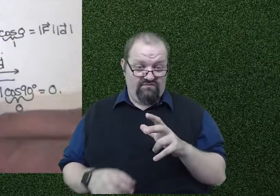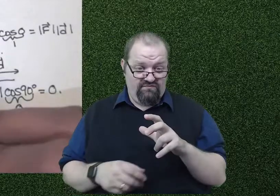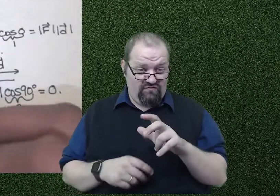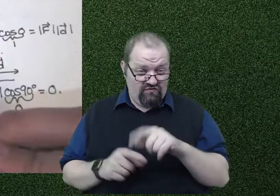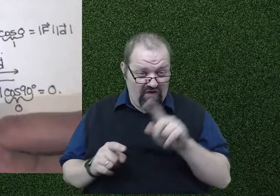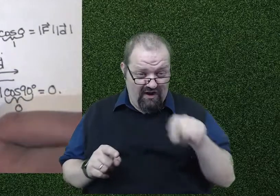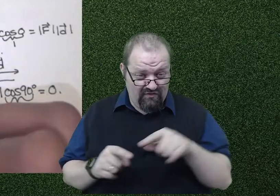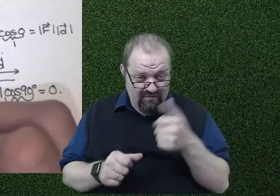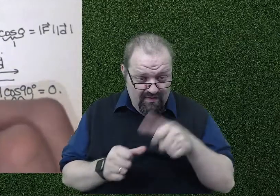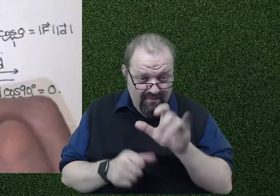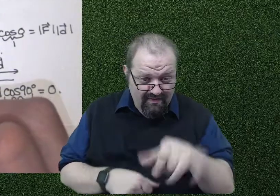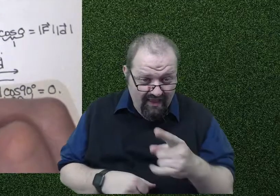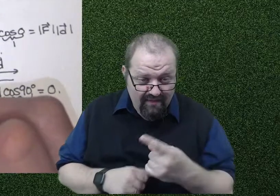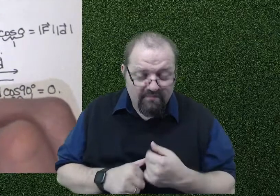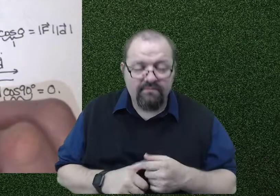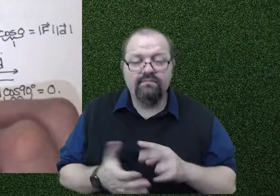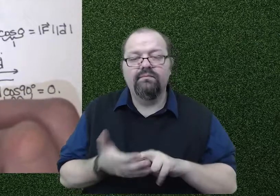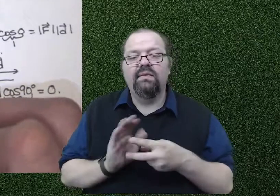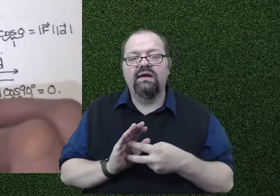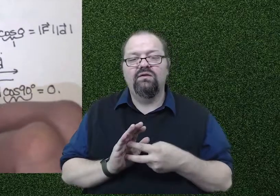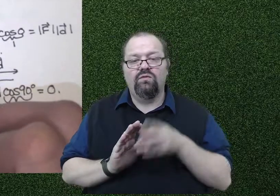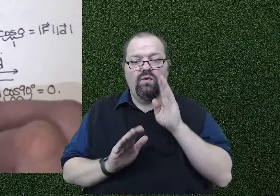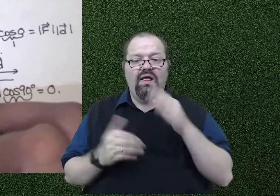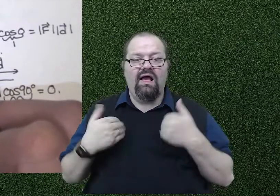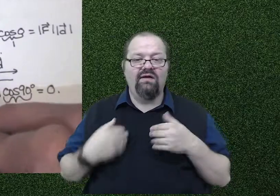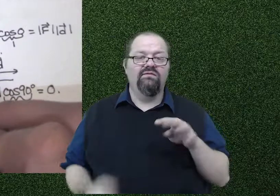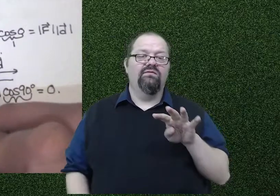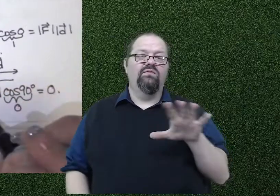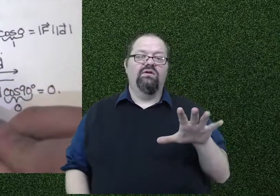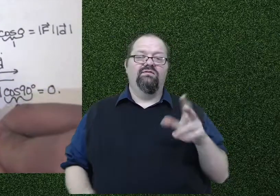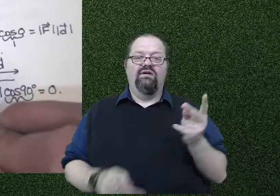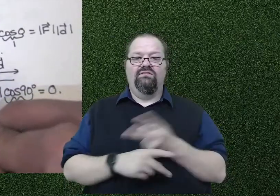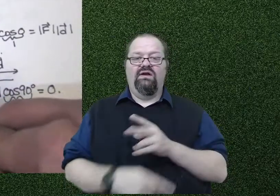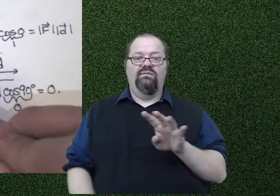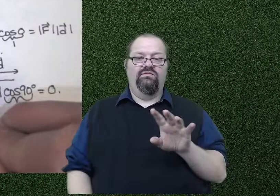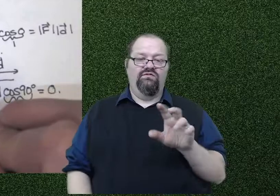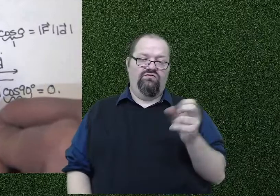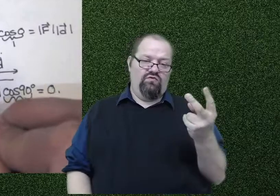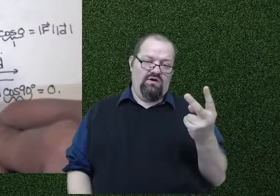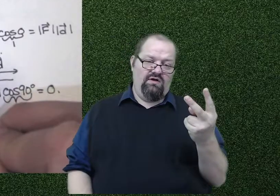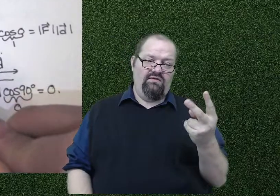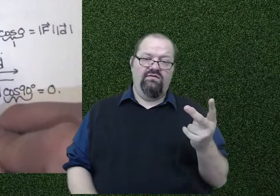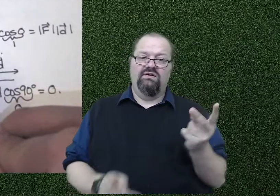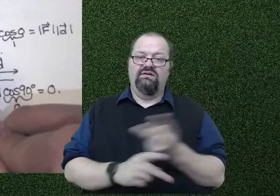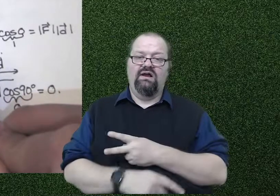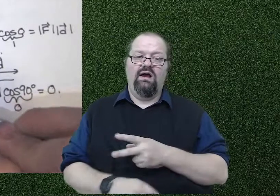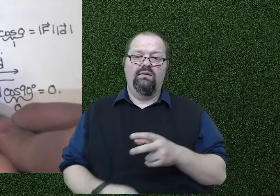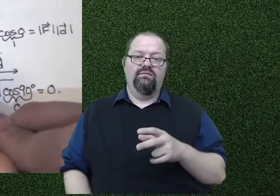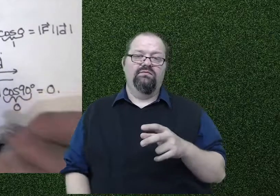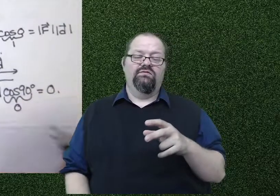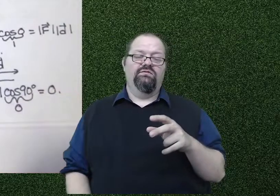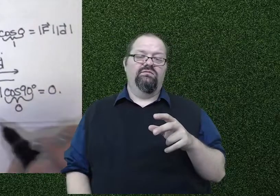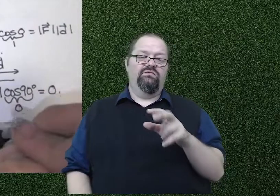So I guess we're going to have 45 times 12 times square root of 3 over